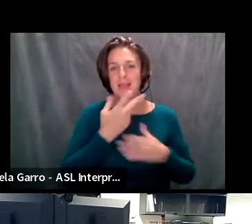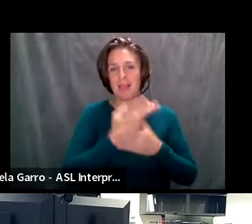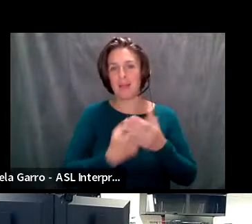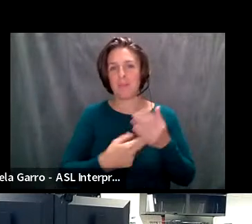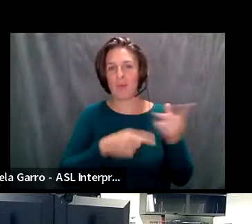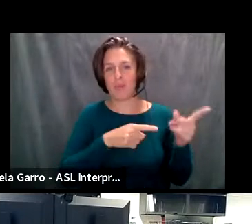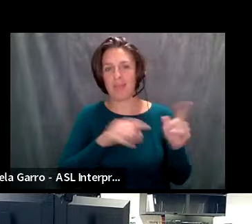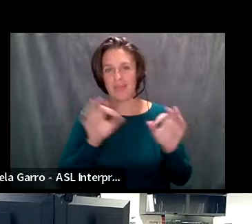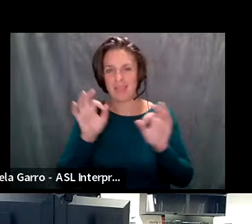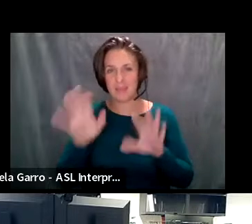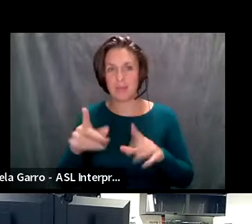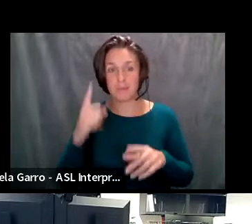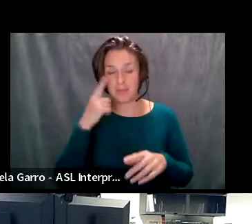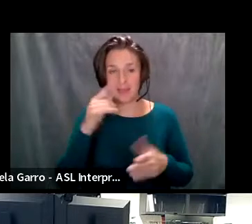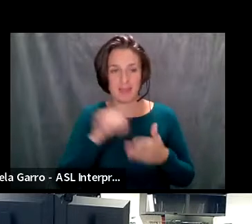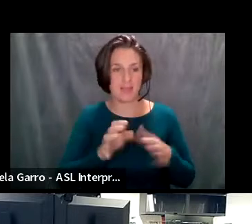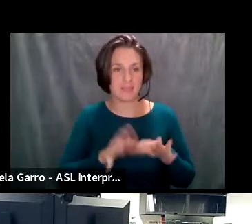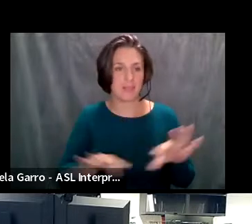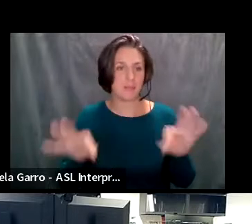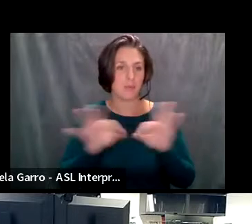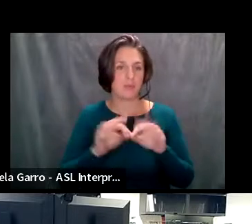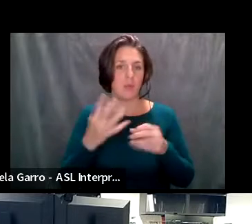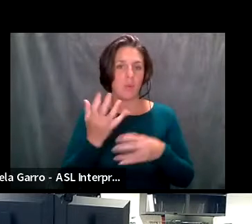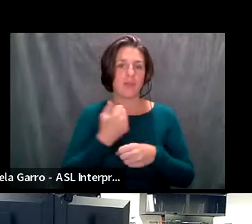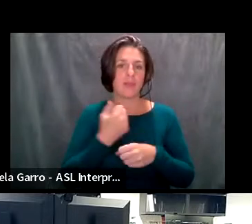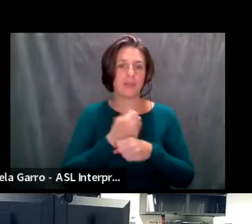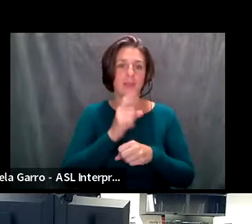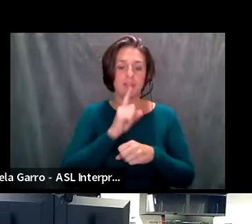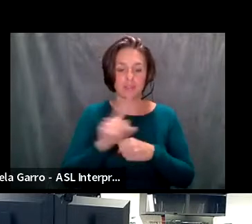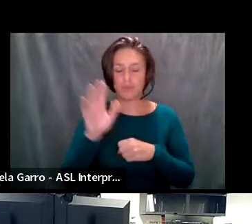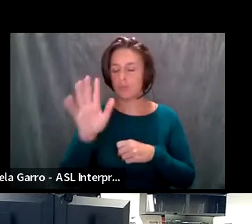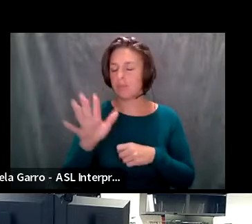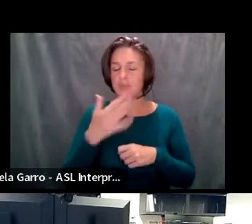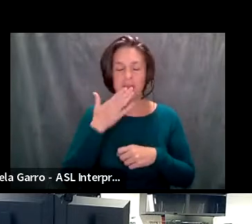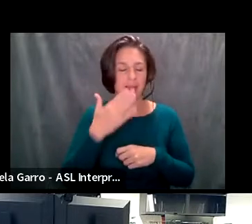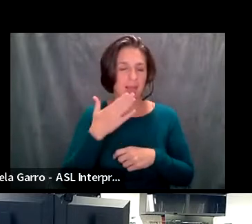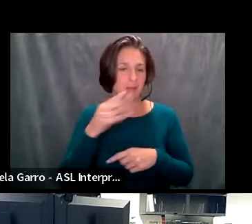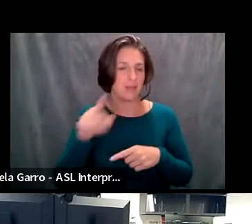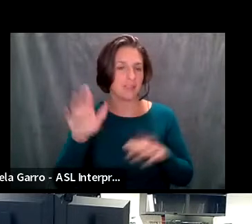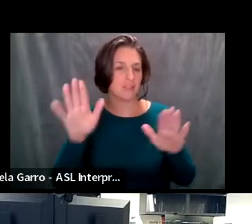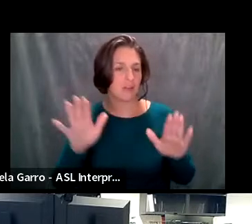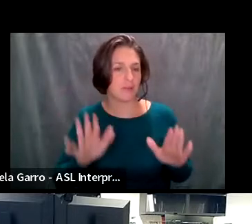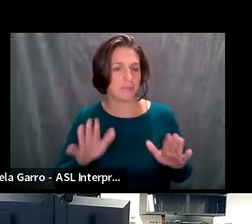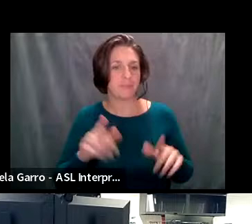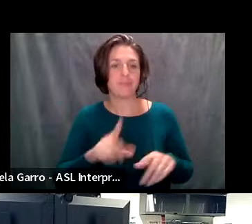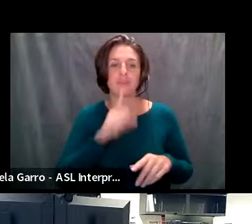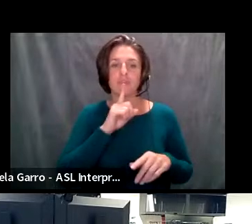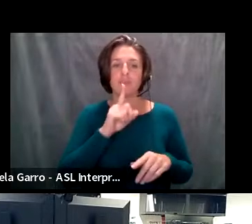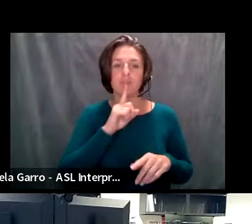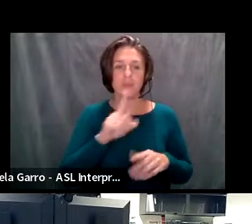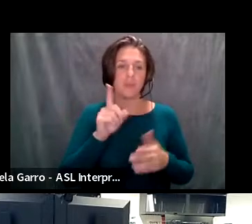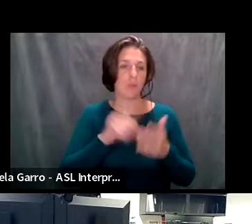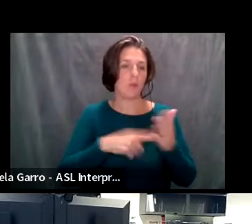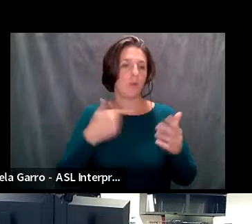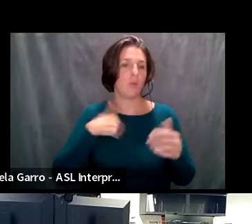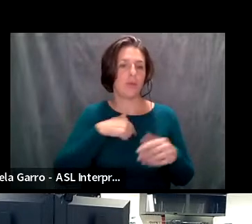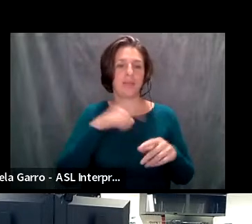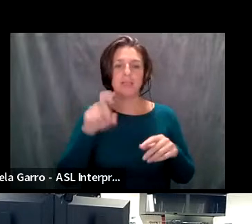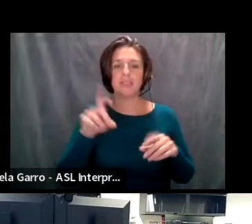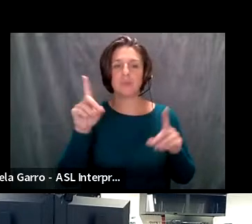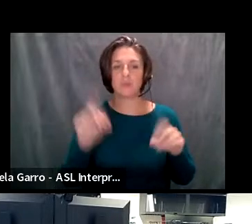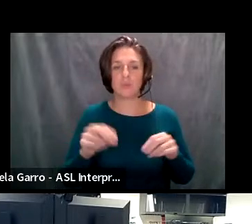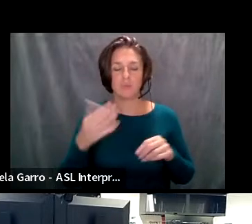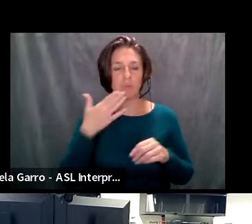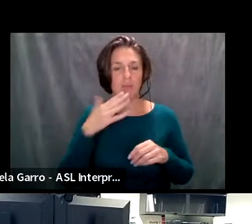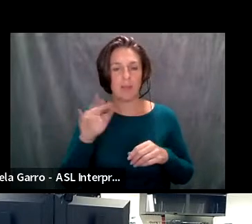because I think it's important. So I just wanted to make sure. So just thank you. This is awesome. I think it's really what we need to do. So thank you,